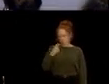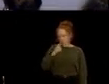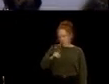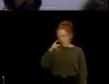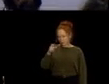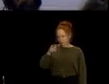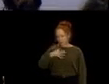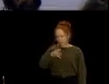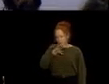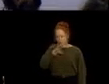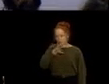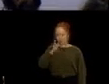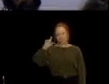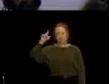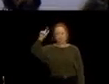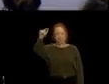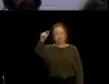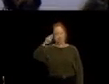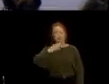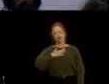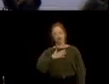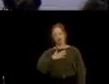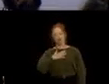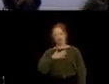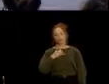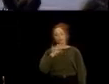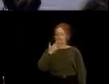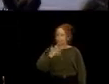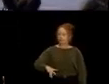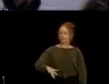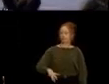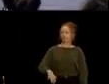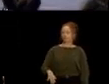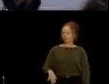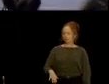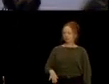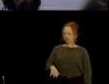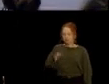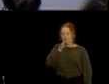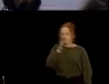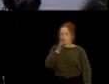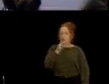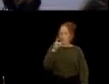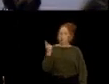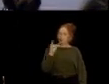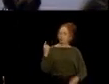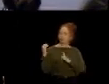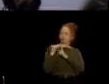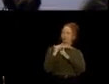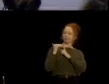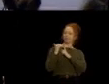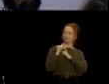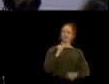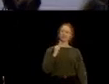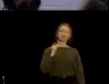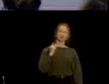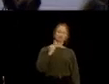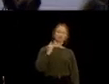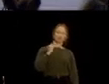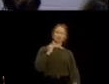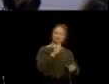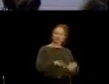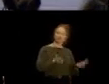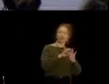me realize later just how good I had it because she was constantly reminding me, like, I love you, you're